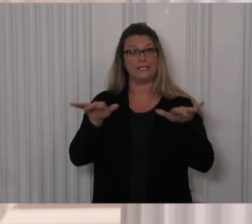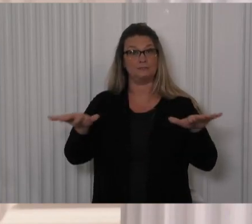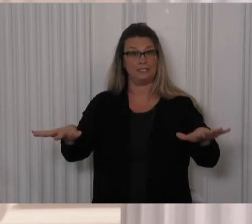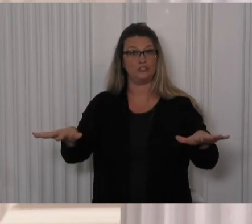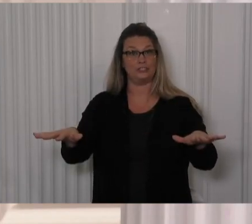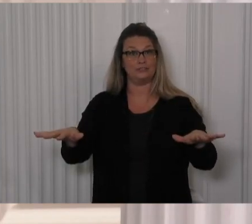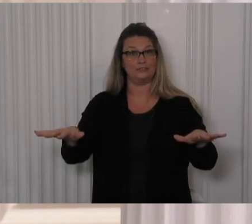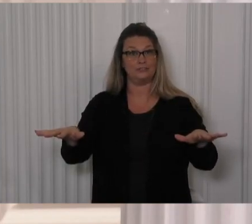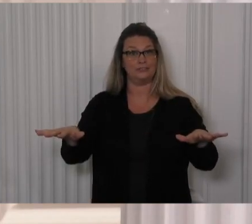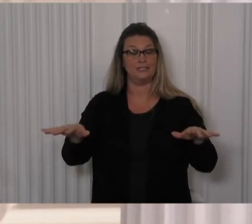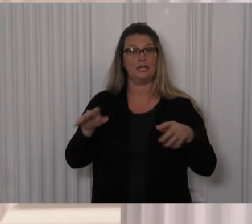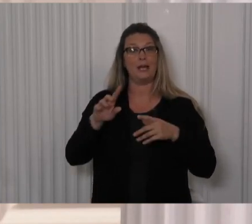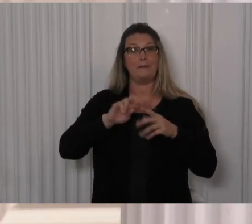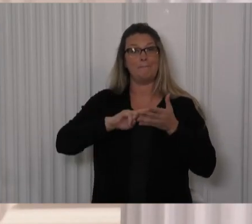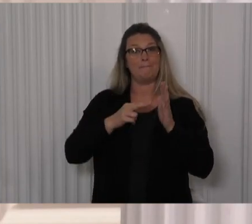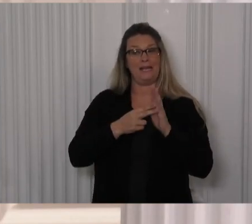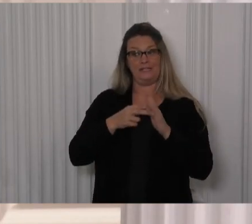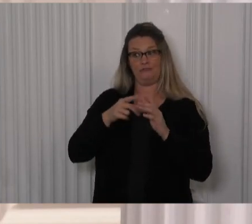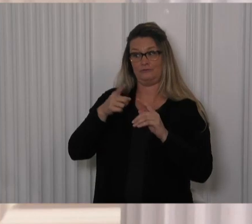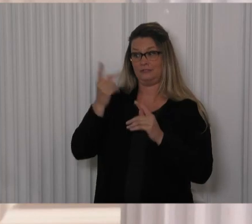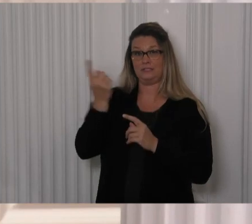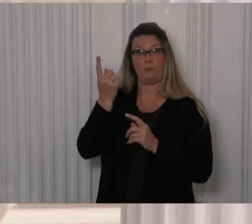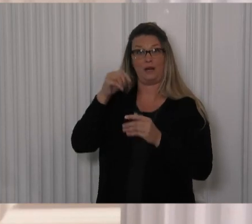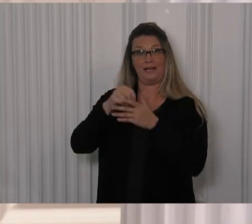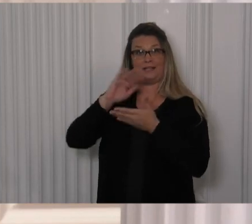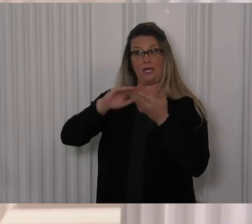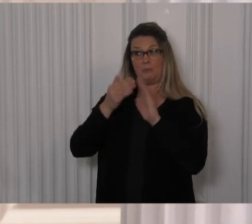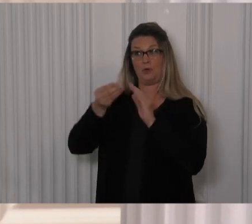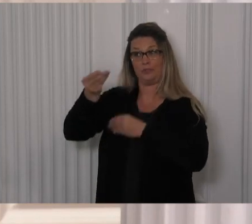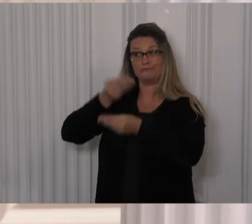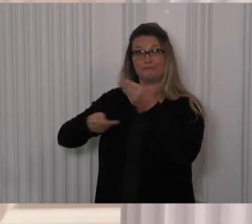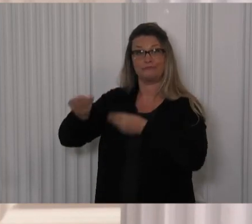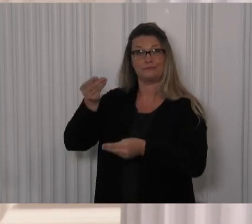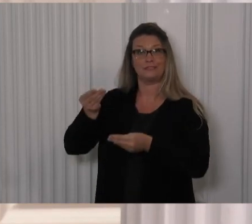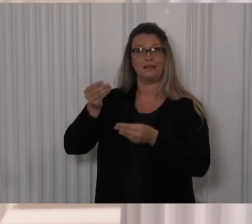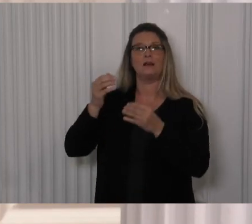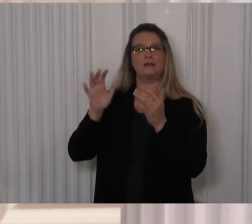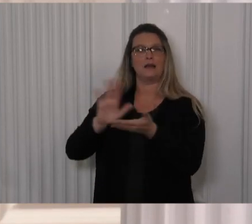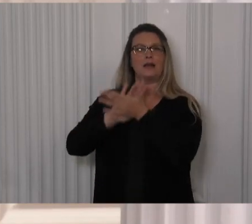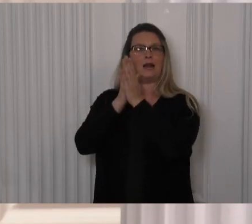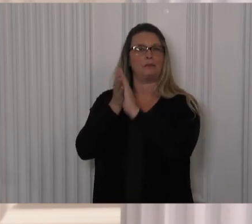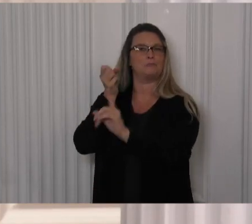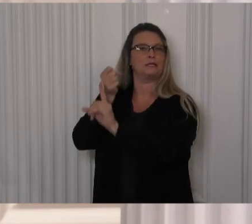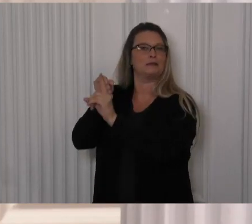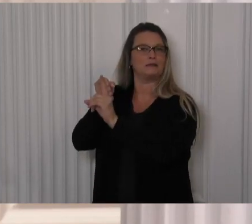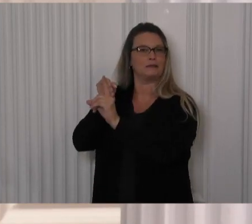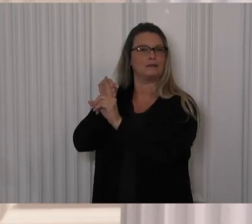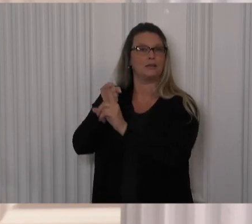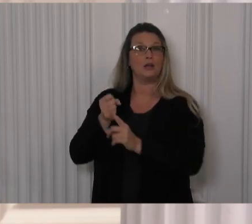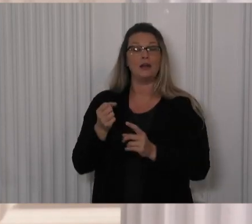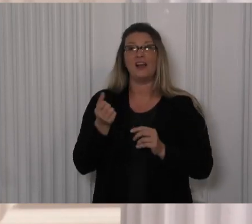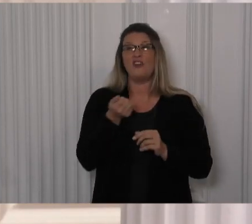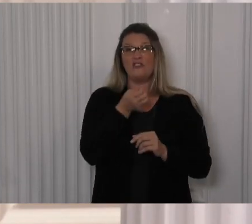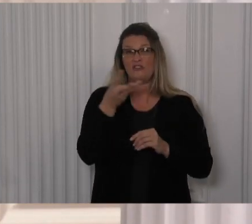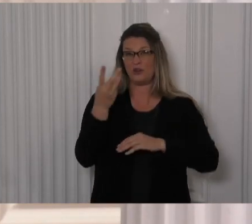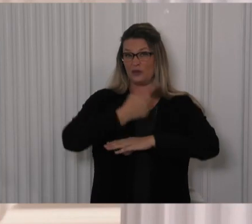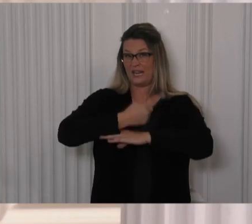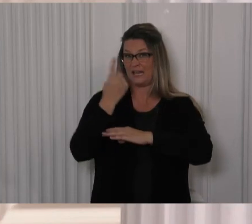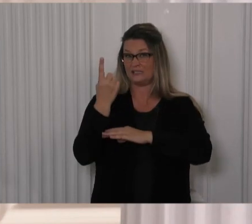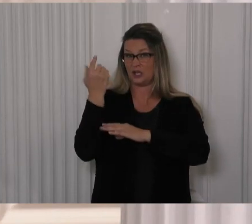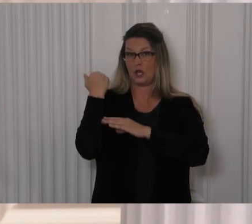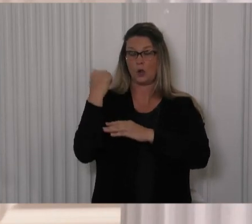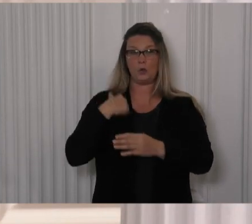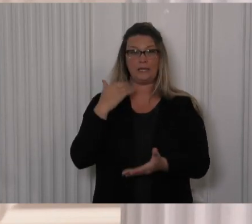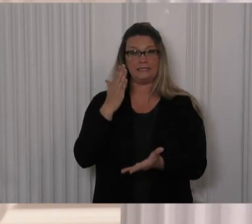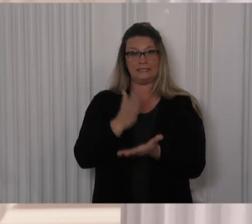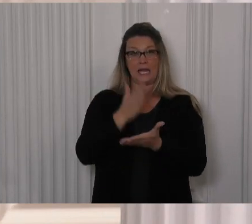really significant. If you'll remember back days and days ago, we stopped all visitation at